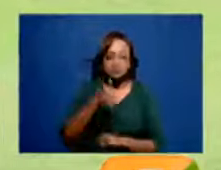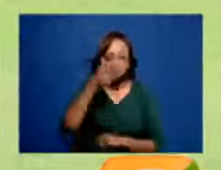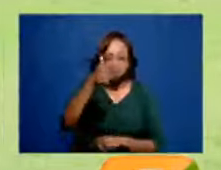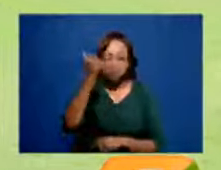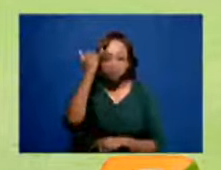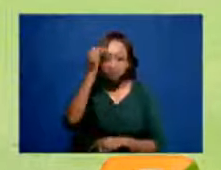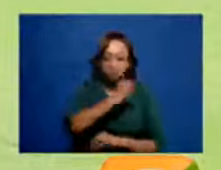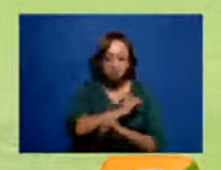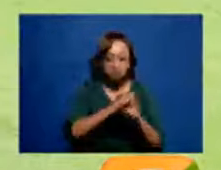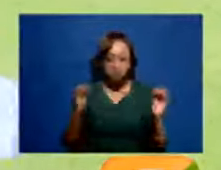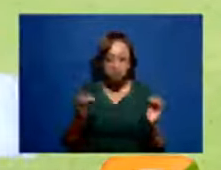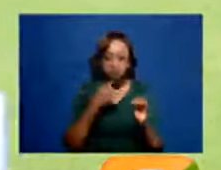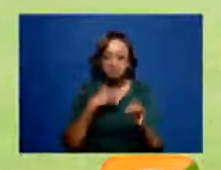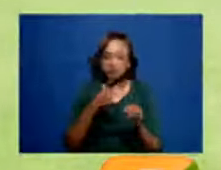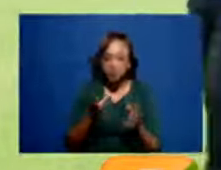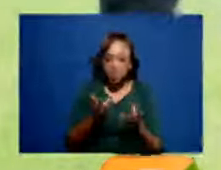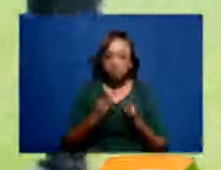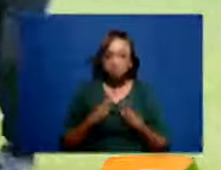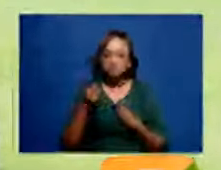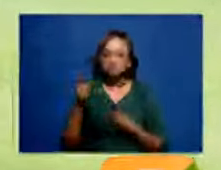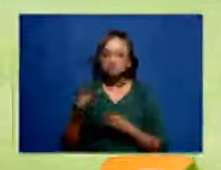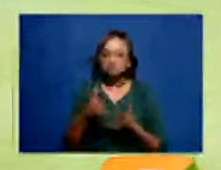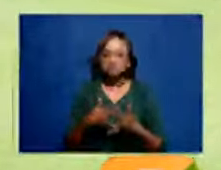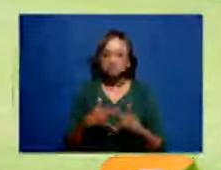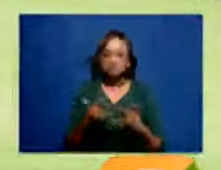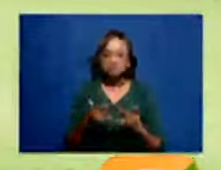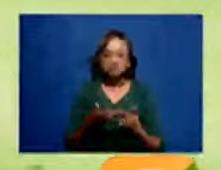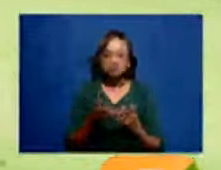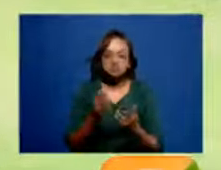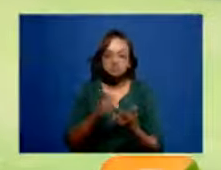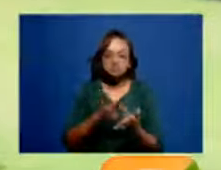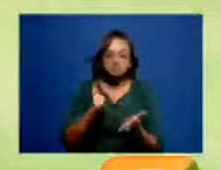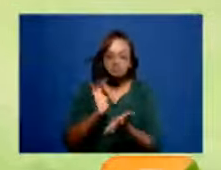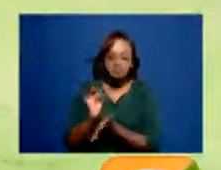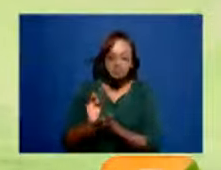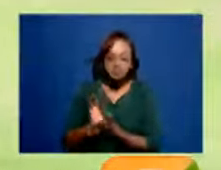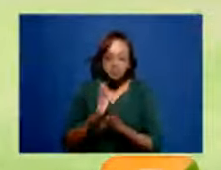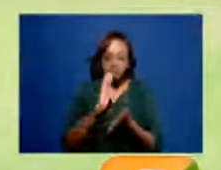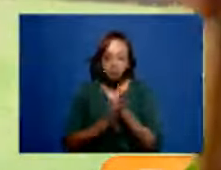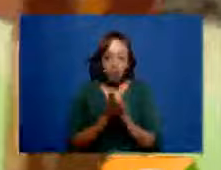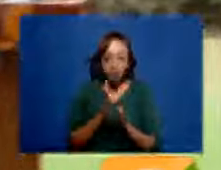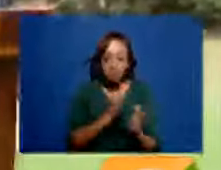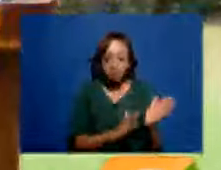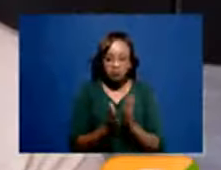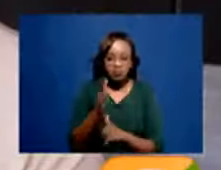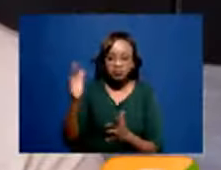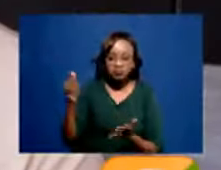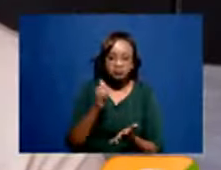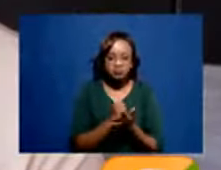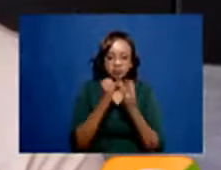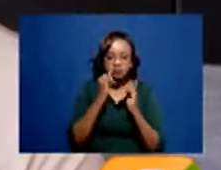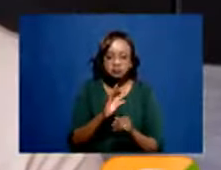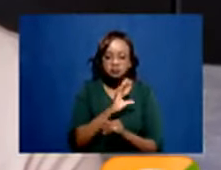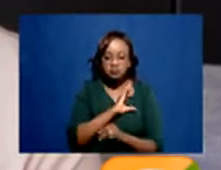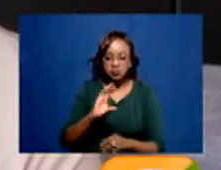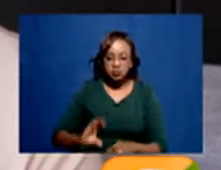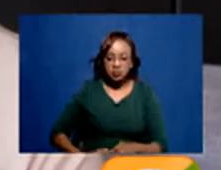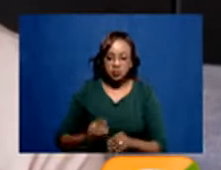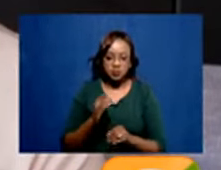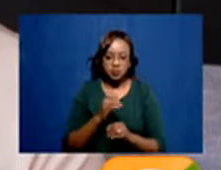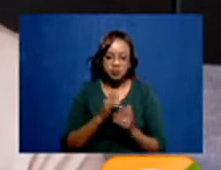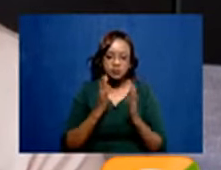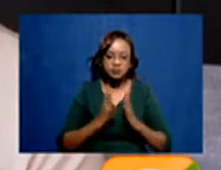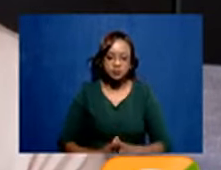to allow disbandment of the IEBC without a laid-down framework to have new commissioners in office. Remember,